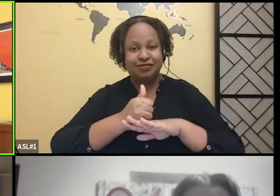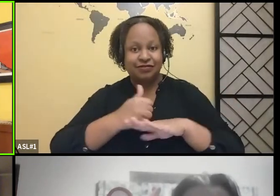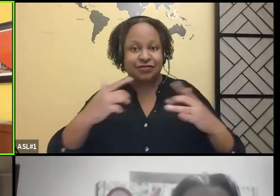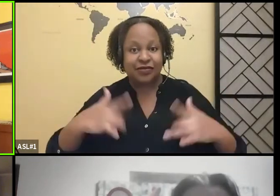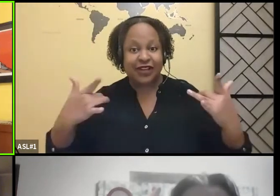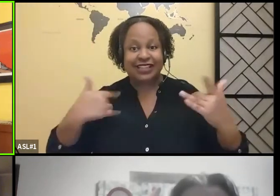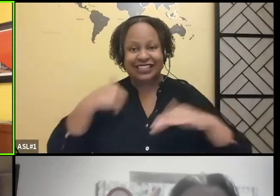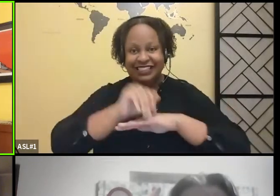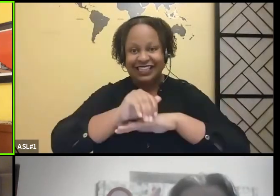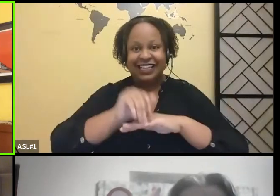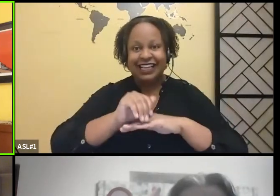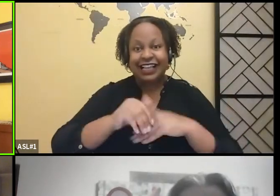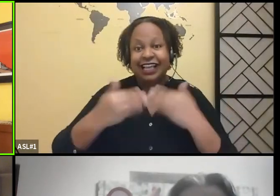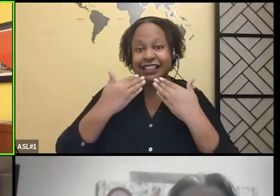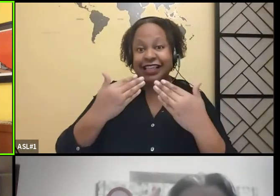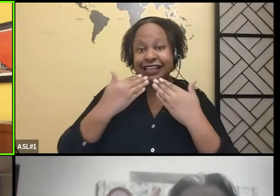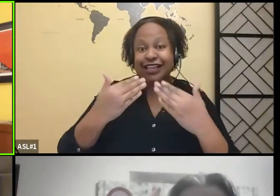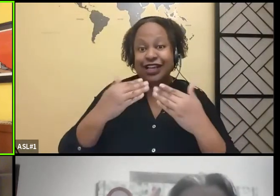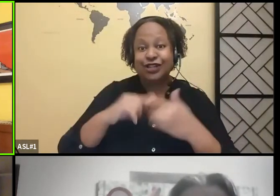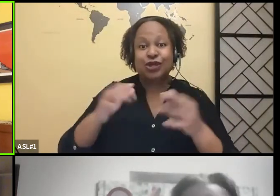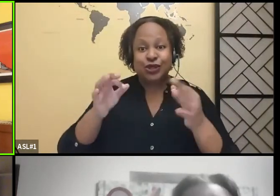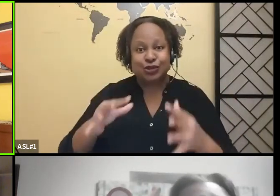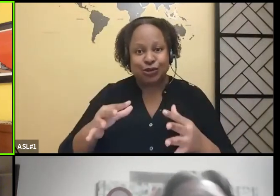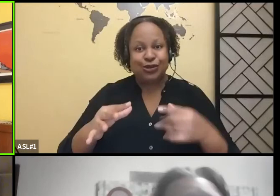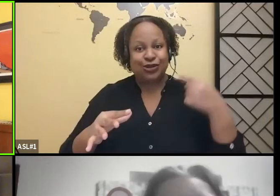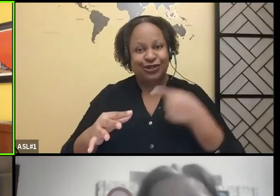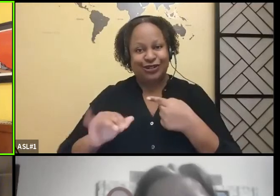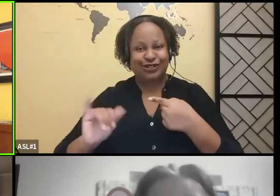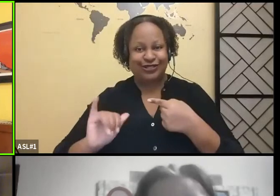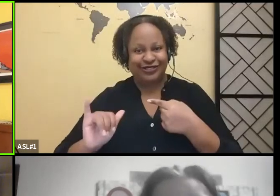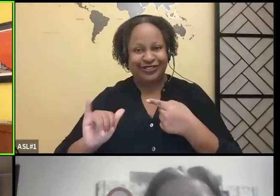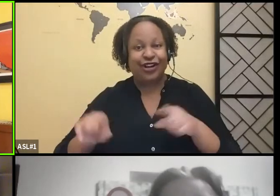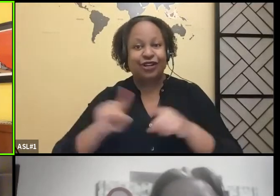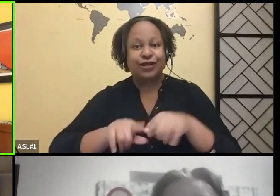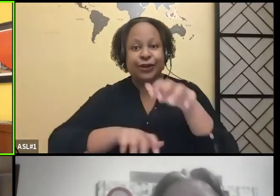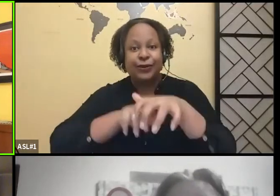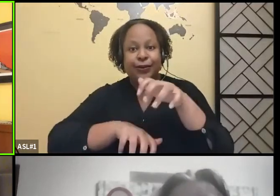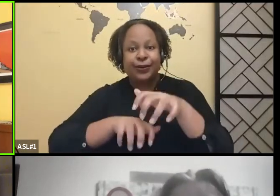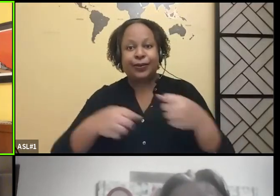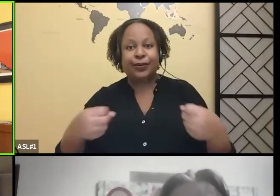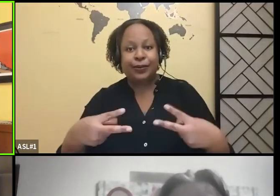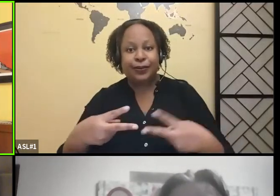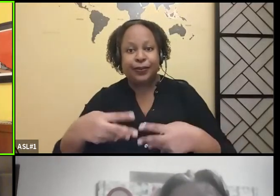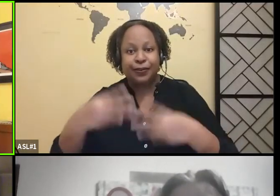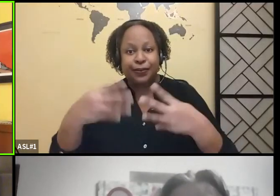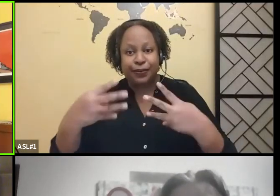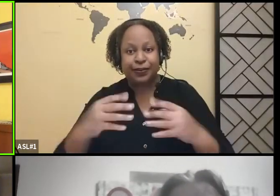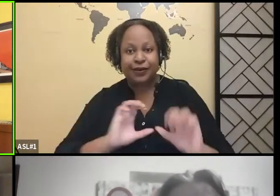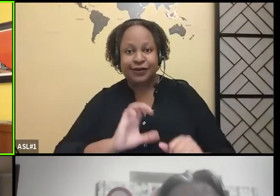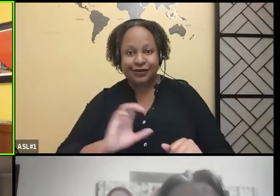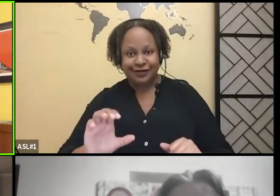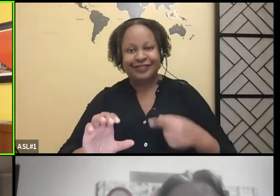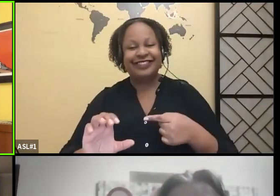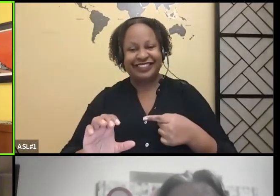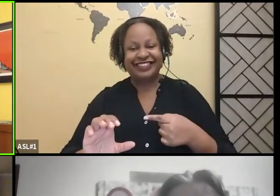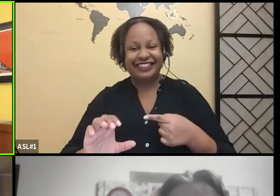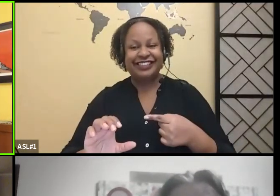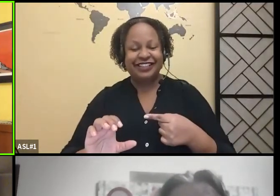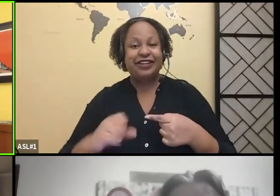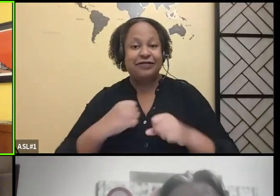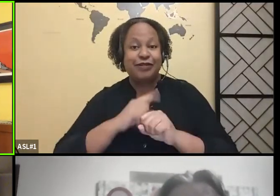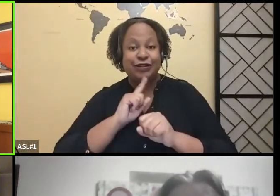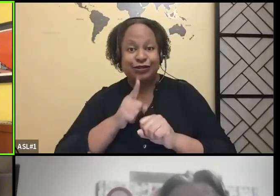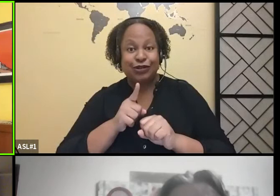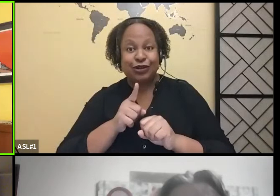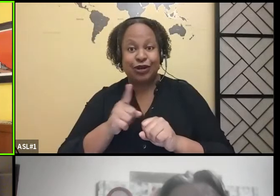remarkable sign comrades, as well as our captioning comrade, for making certain that